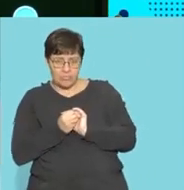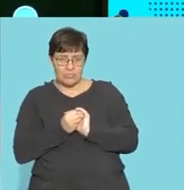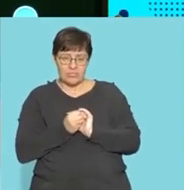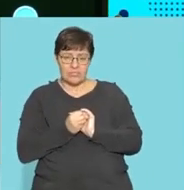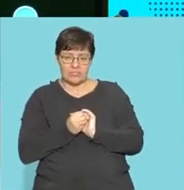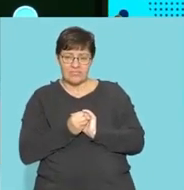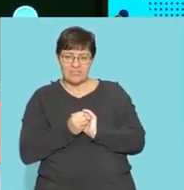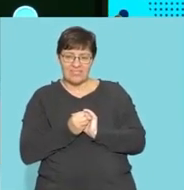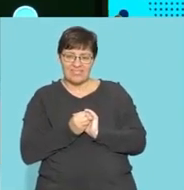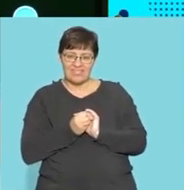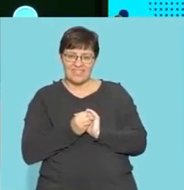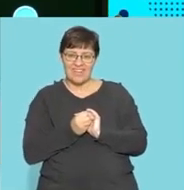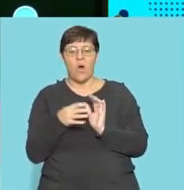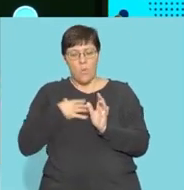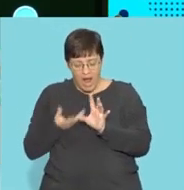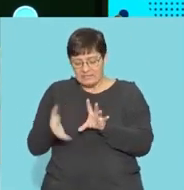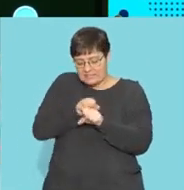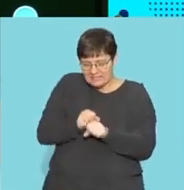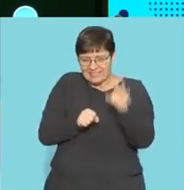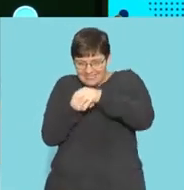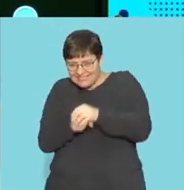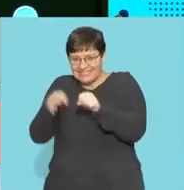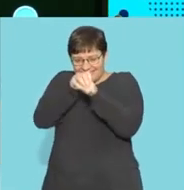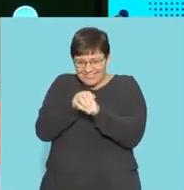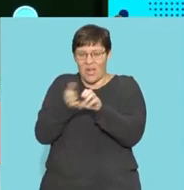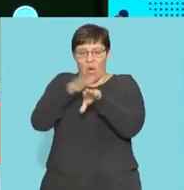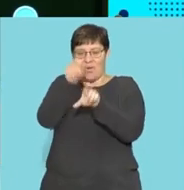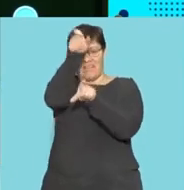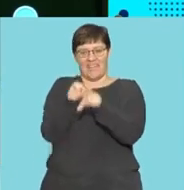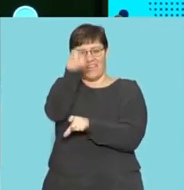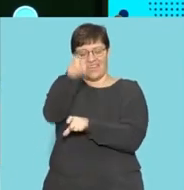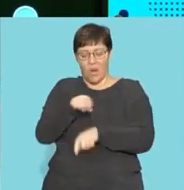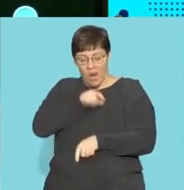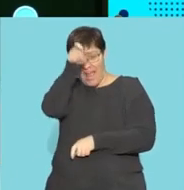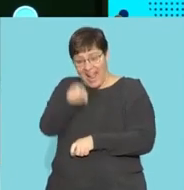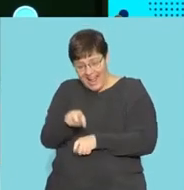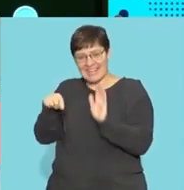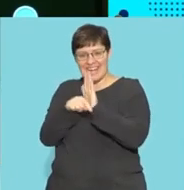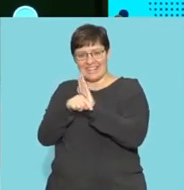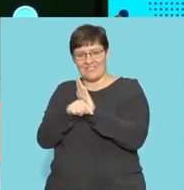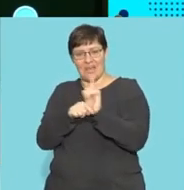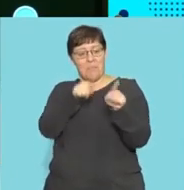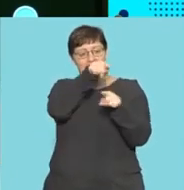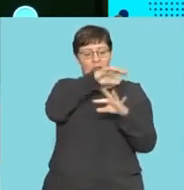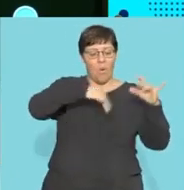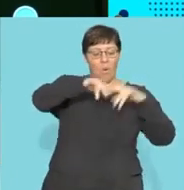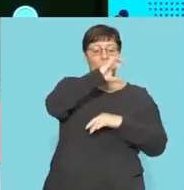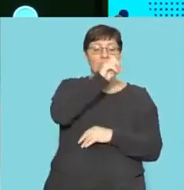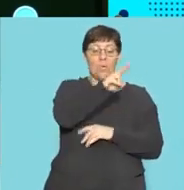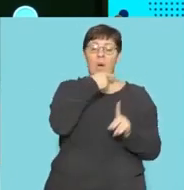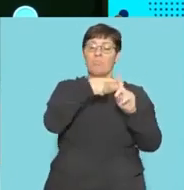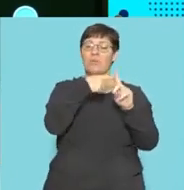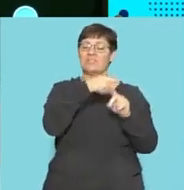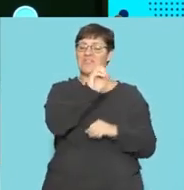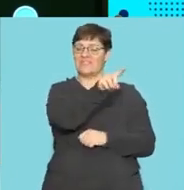there are negatives sitting on the plate. They're going to want to grab those electrons. They're wanting to jump and gain the electrons.